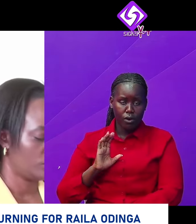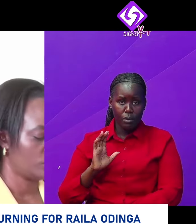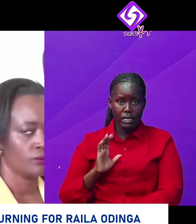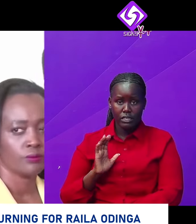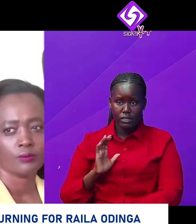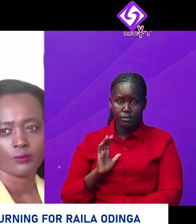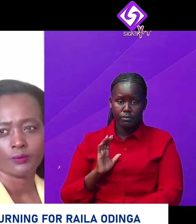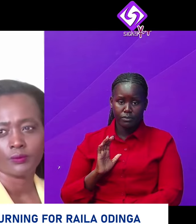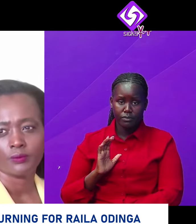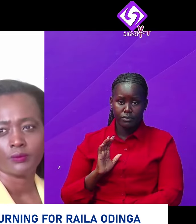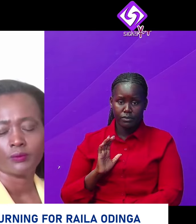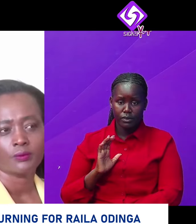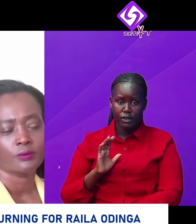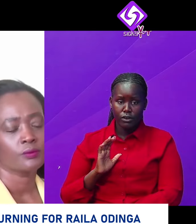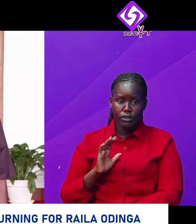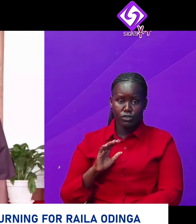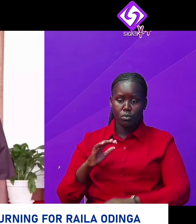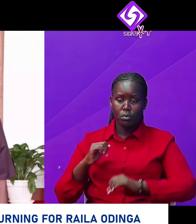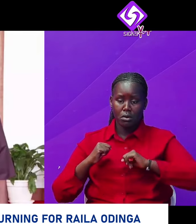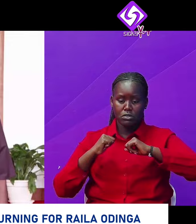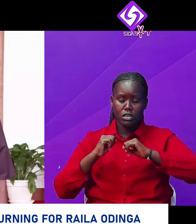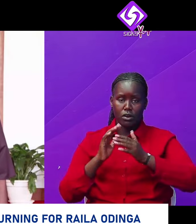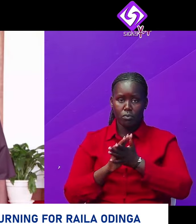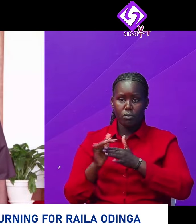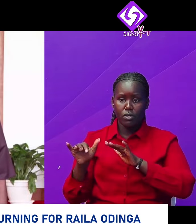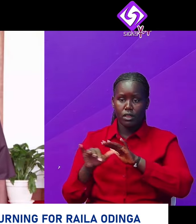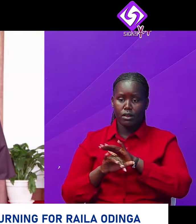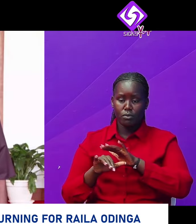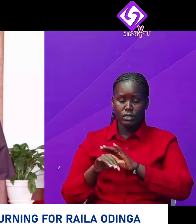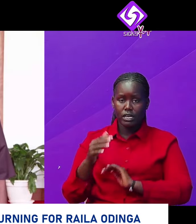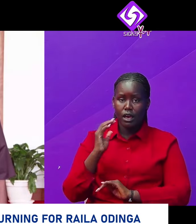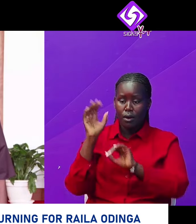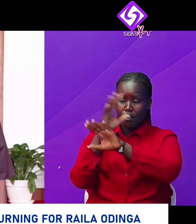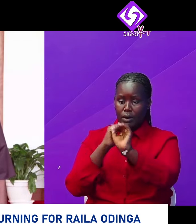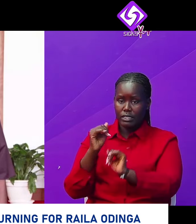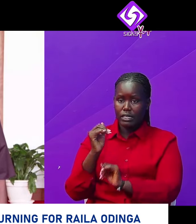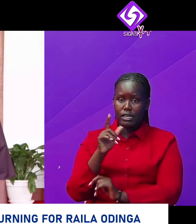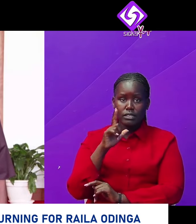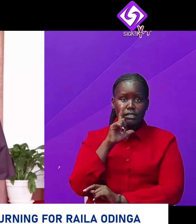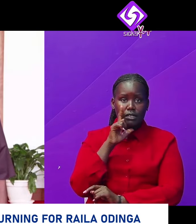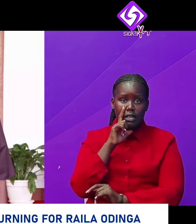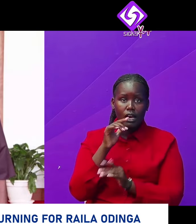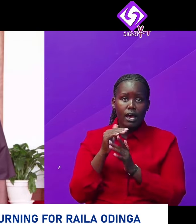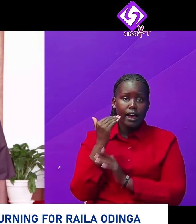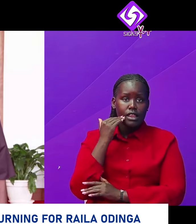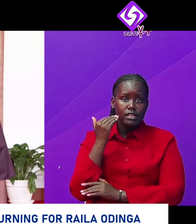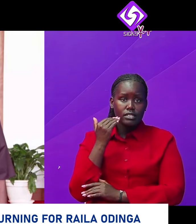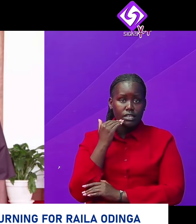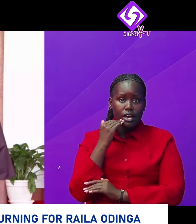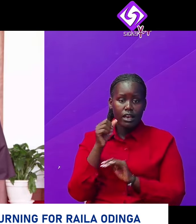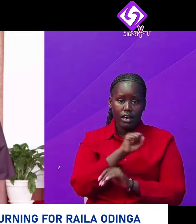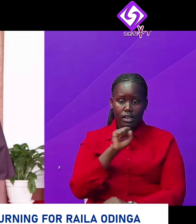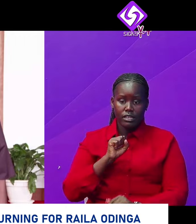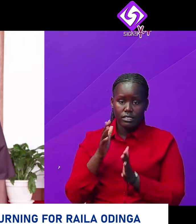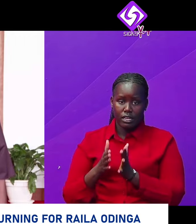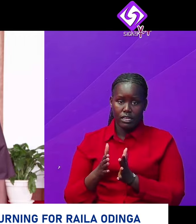to be co-chaired by the Deputy President, Professor Kithure Kindiki, and the Siaya Senator, Amolo Odinga, has been set